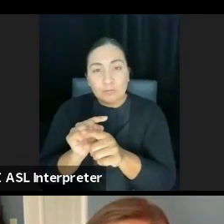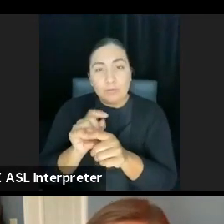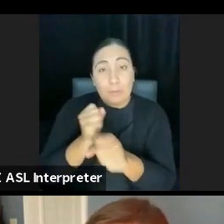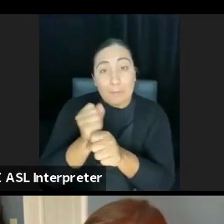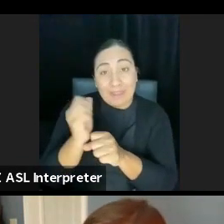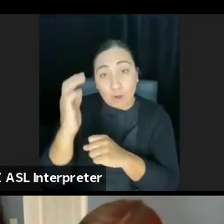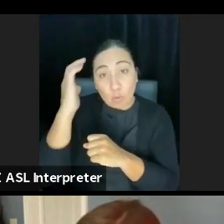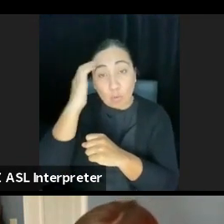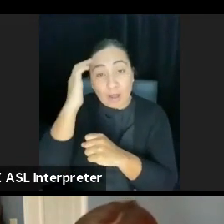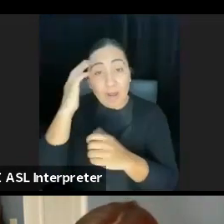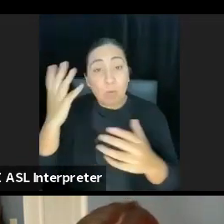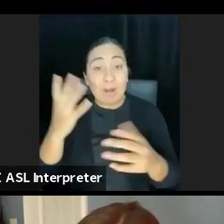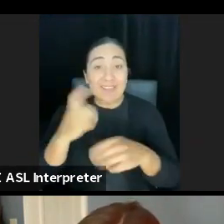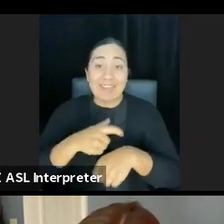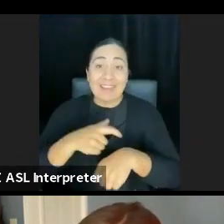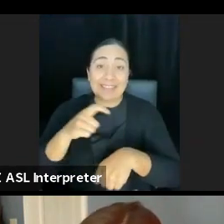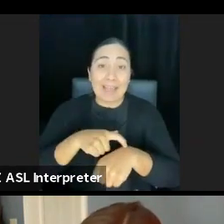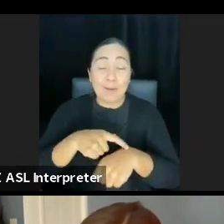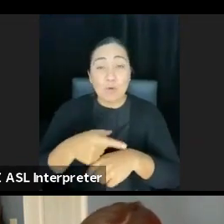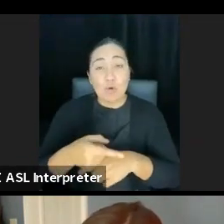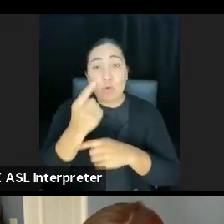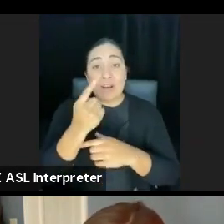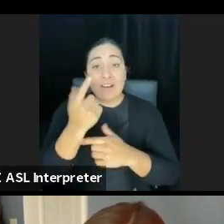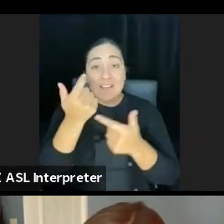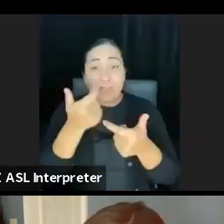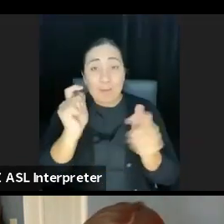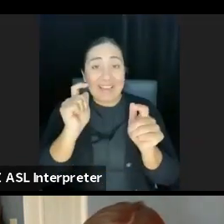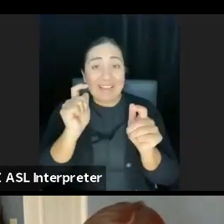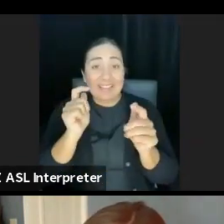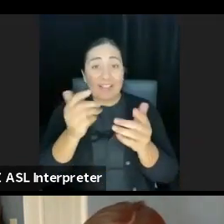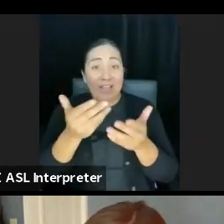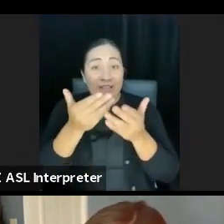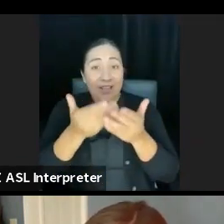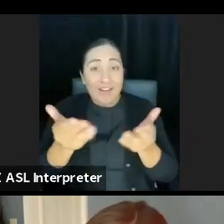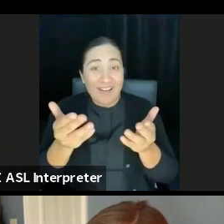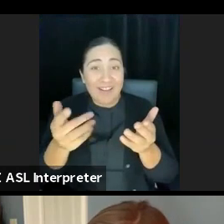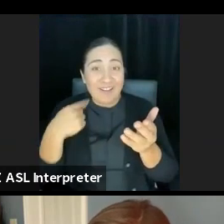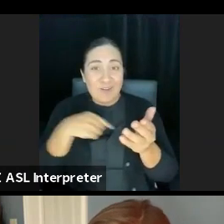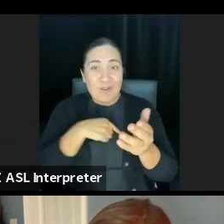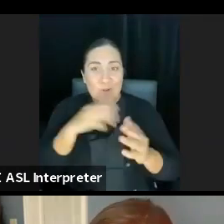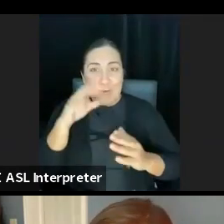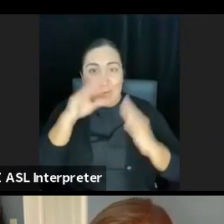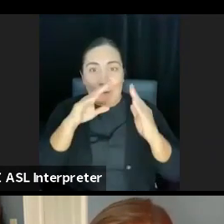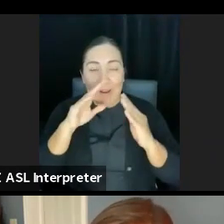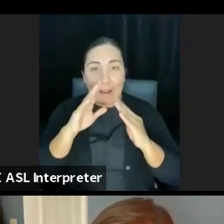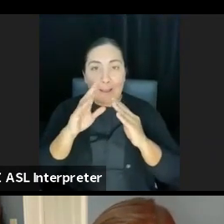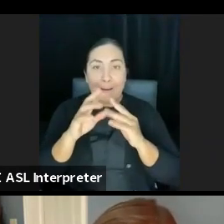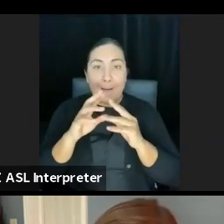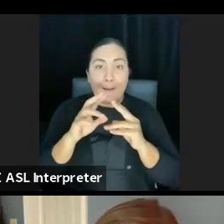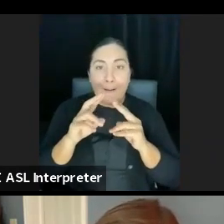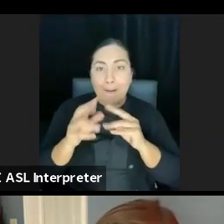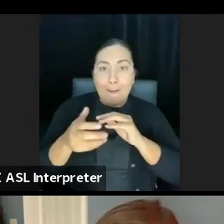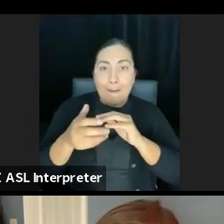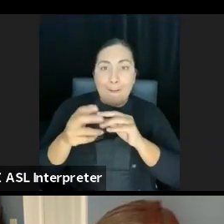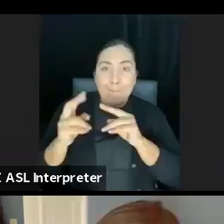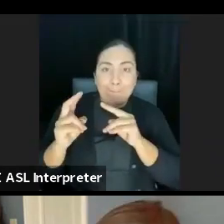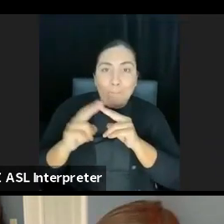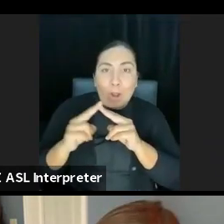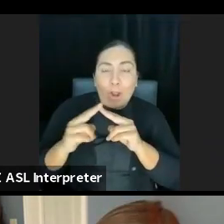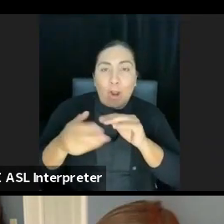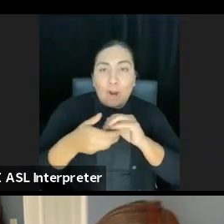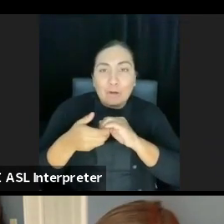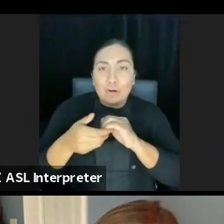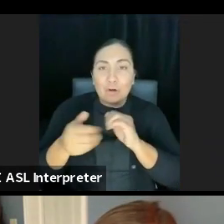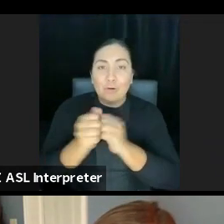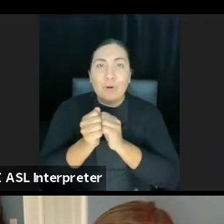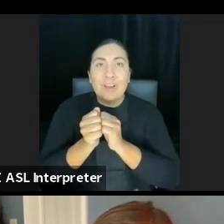biggest colonizers, right? And I often talk with Lori Woolery about this, about partnering with time. And the idea, how can we partner with